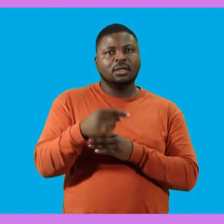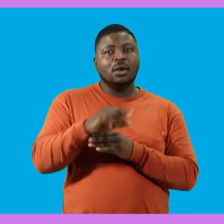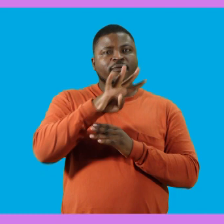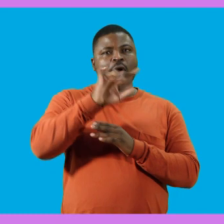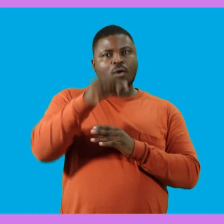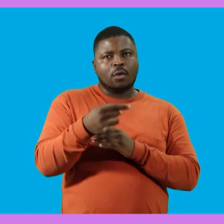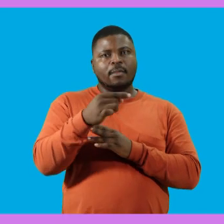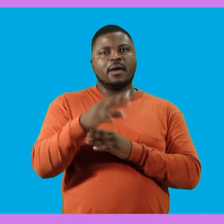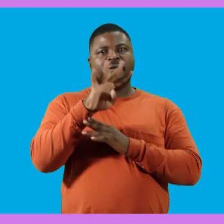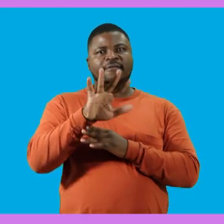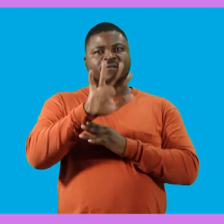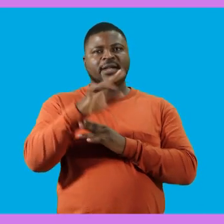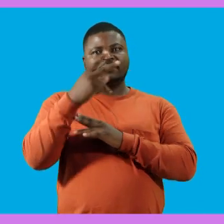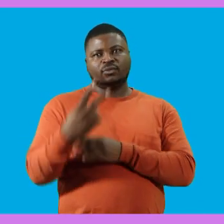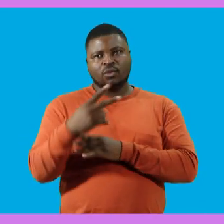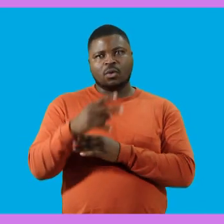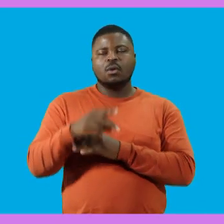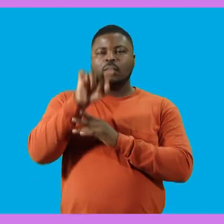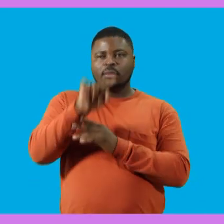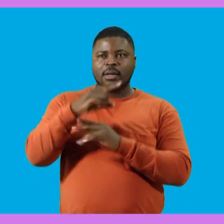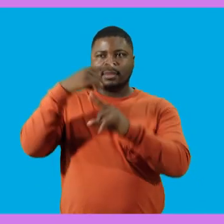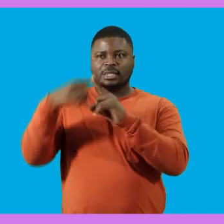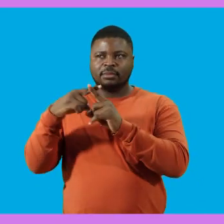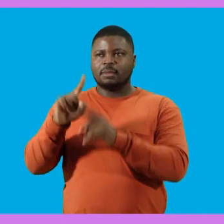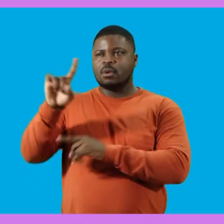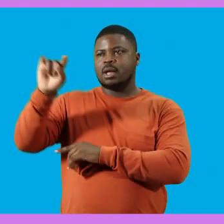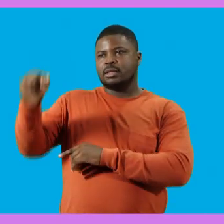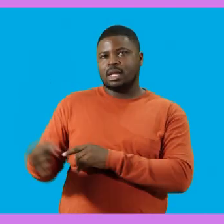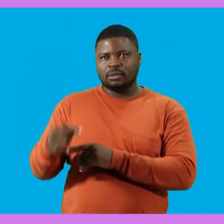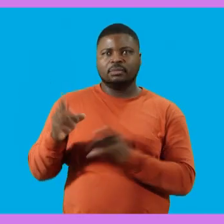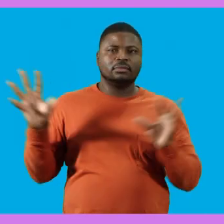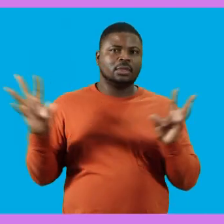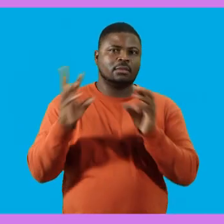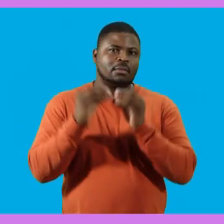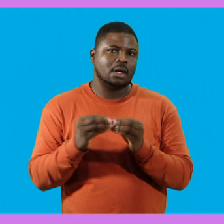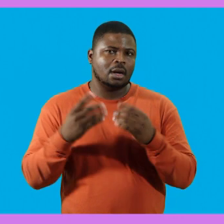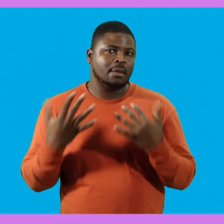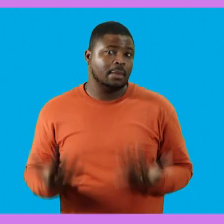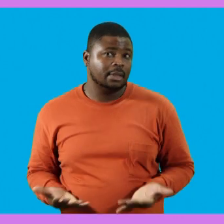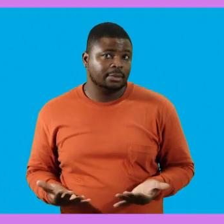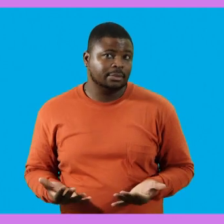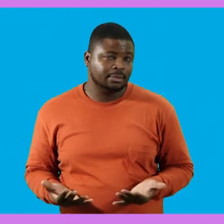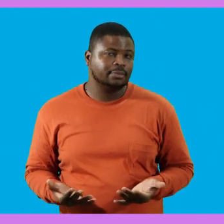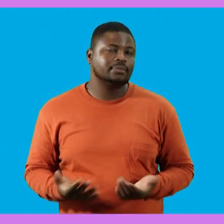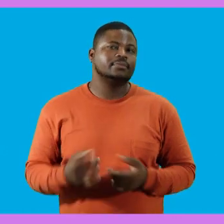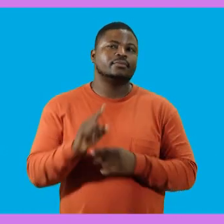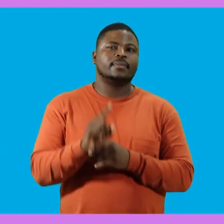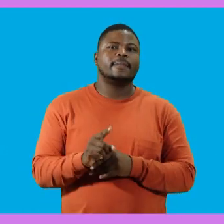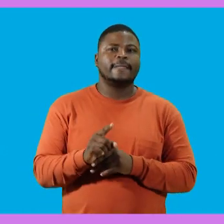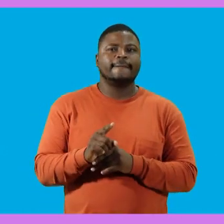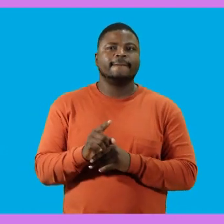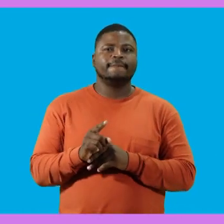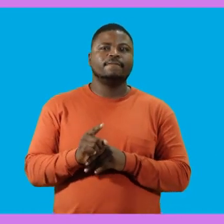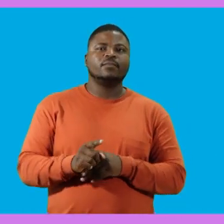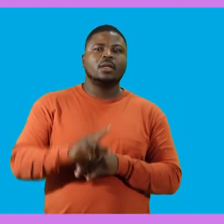4,52 multiplied by 1,000. So how many liters of water can this well hold?